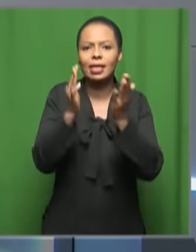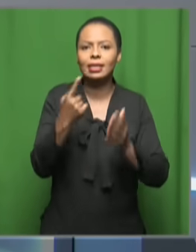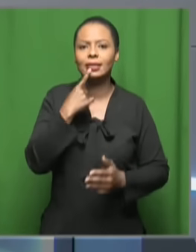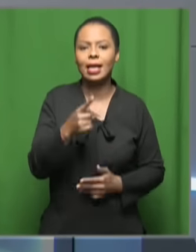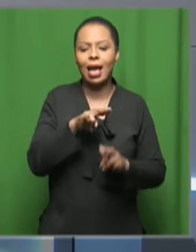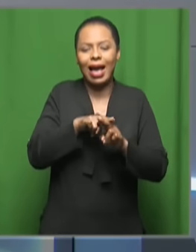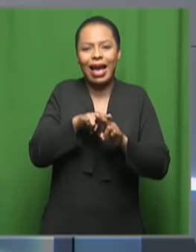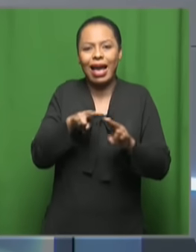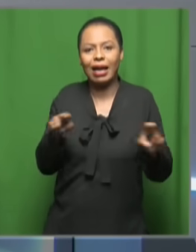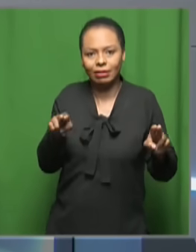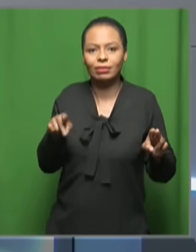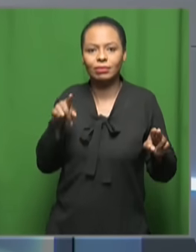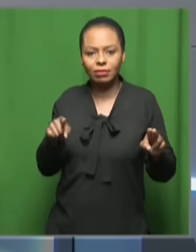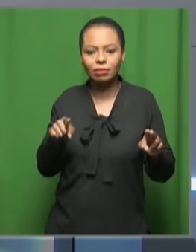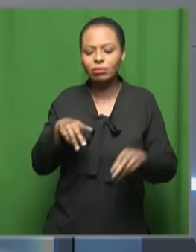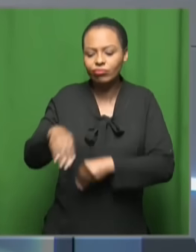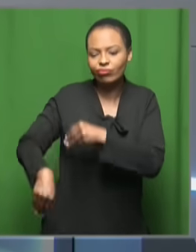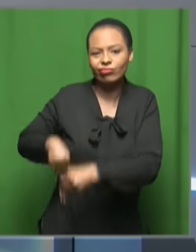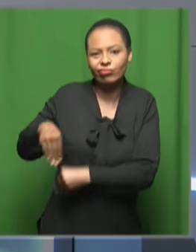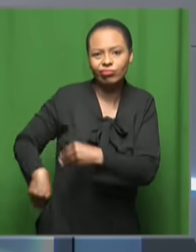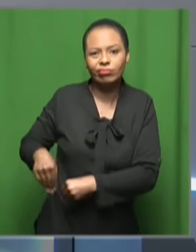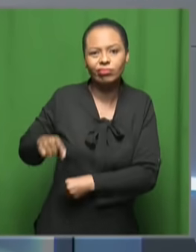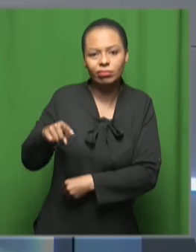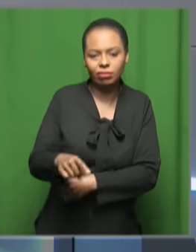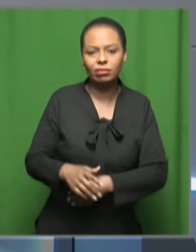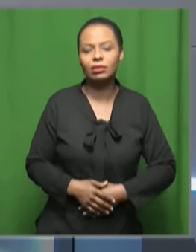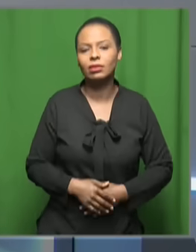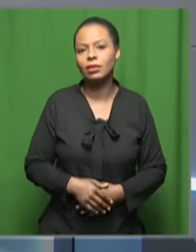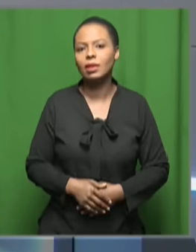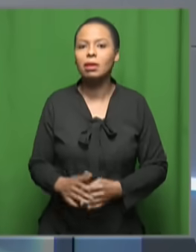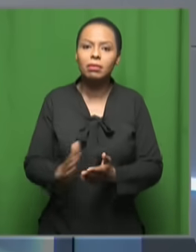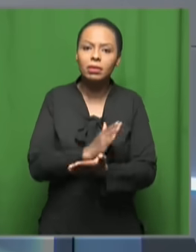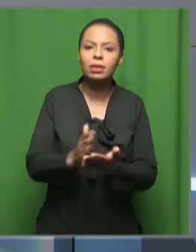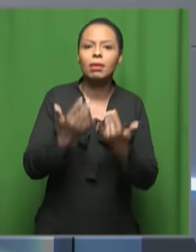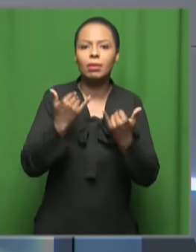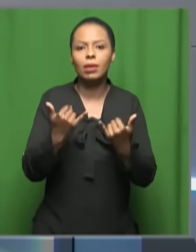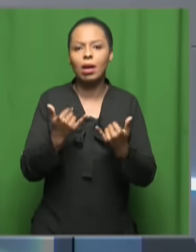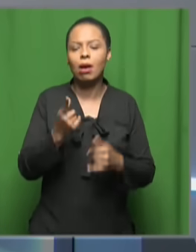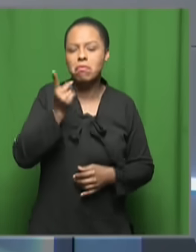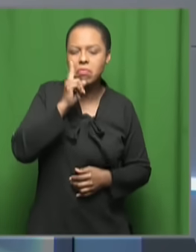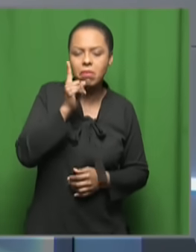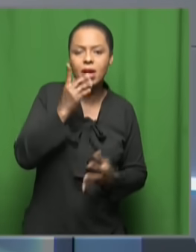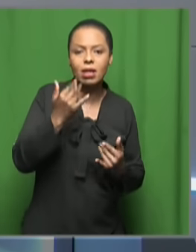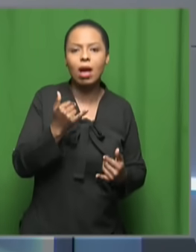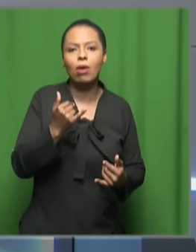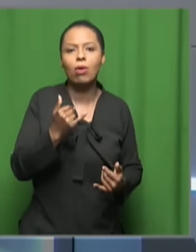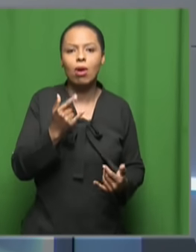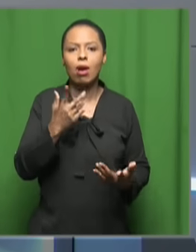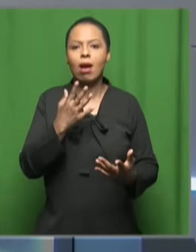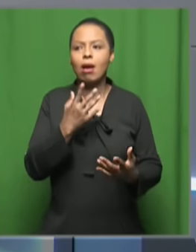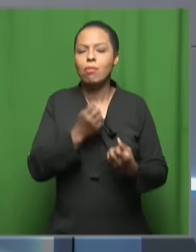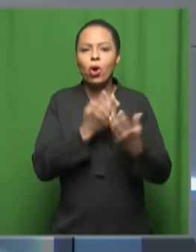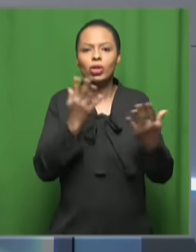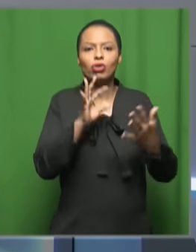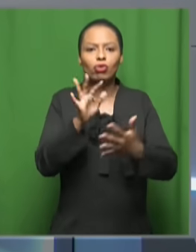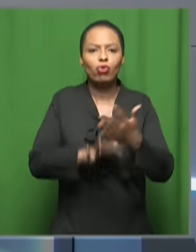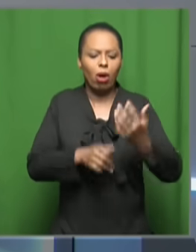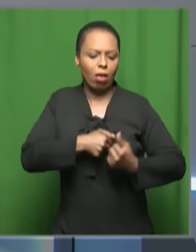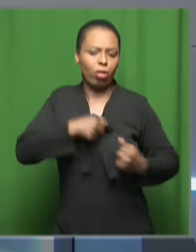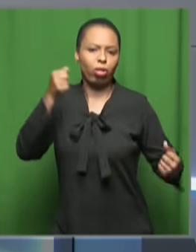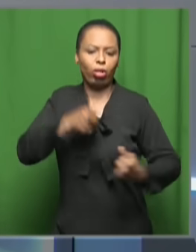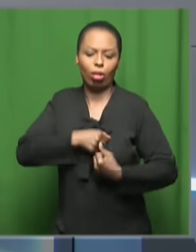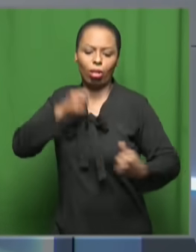anti-corruption, at the heart of the successes that we are seeing are whistleblowers, something that